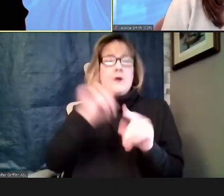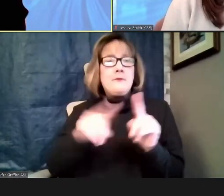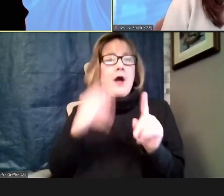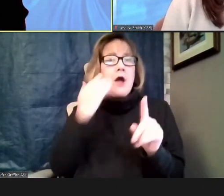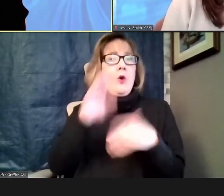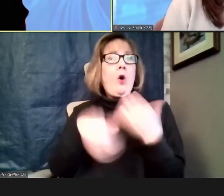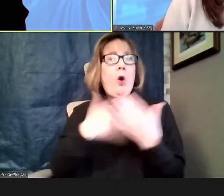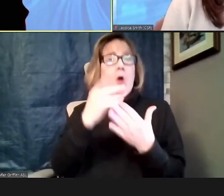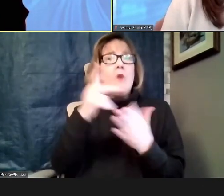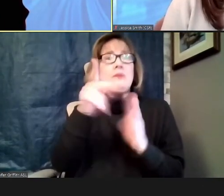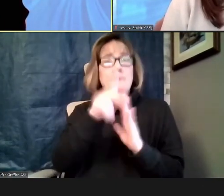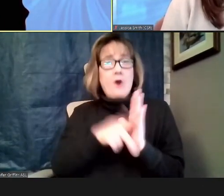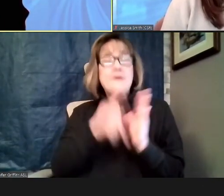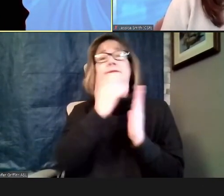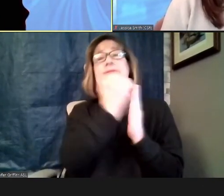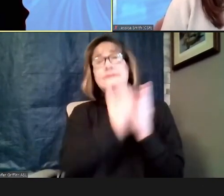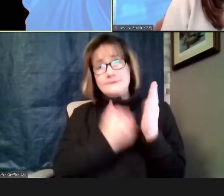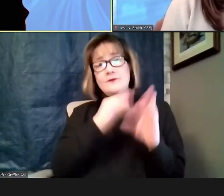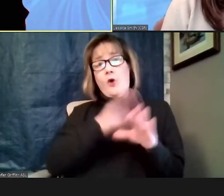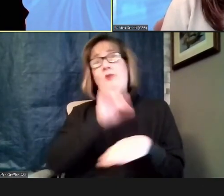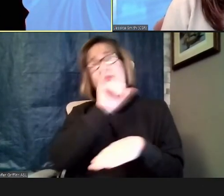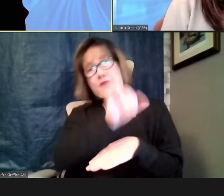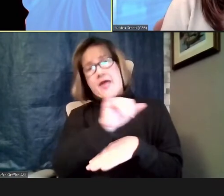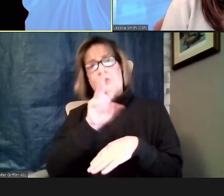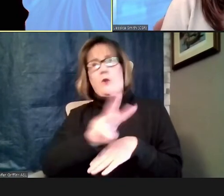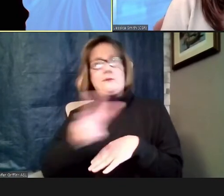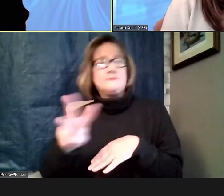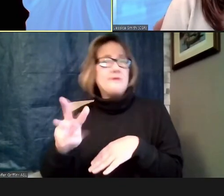are listed on that website.